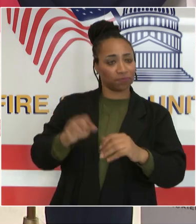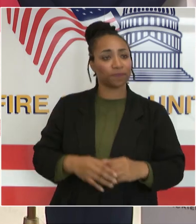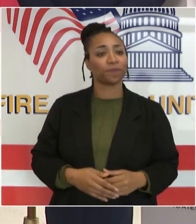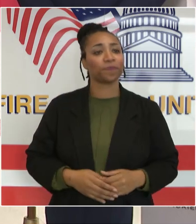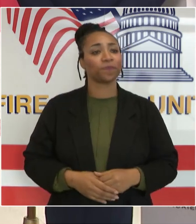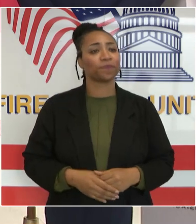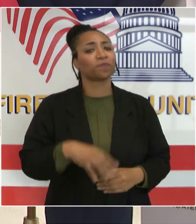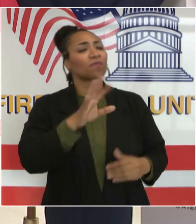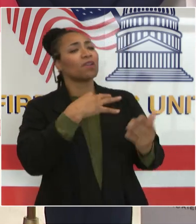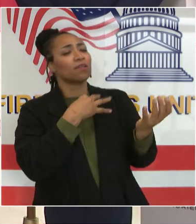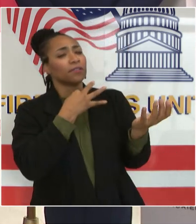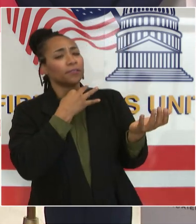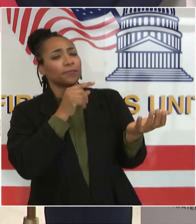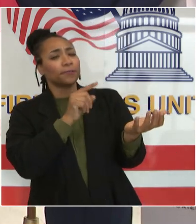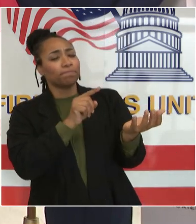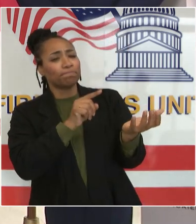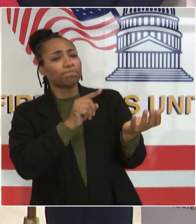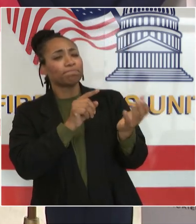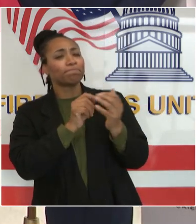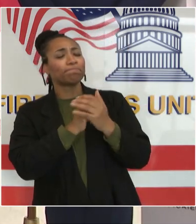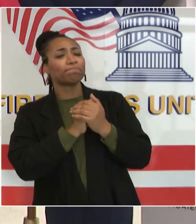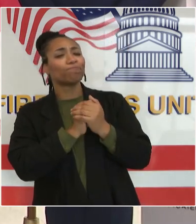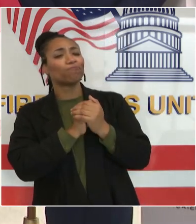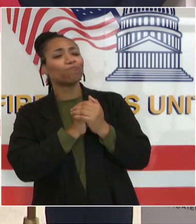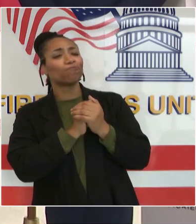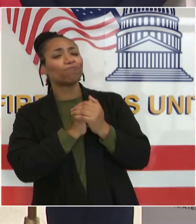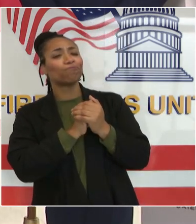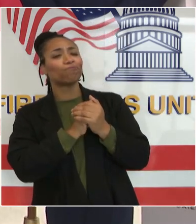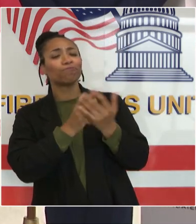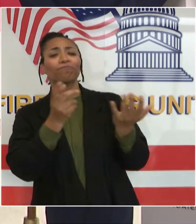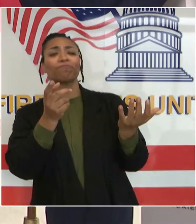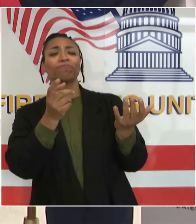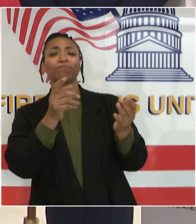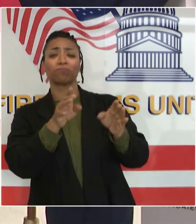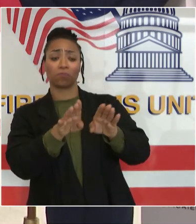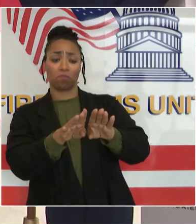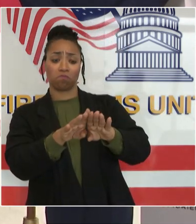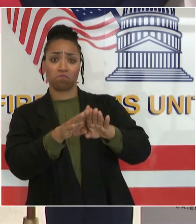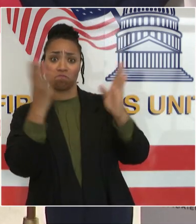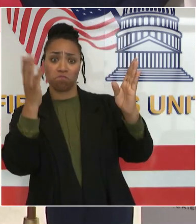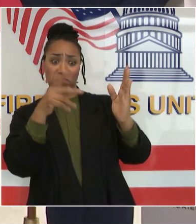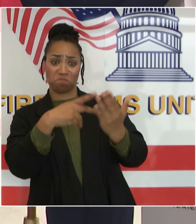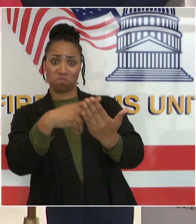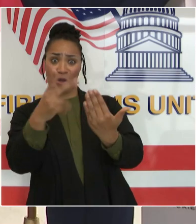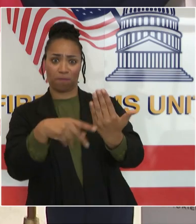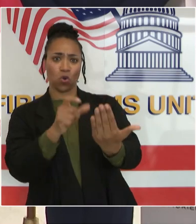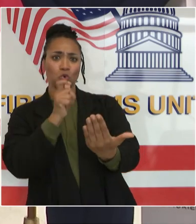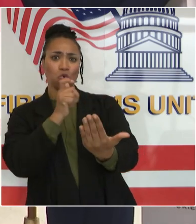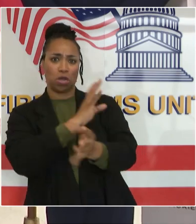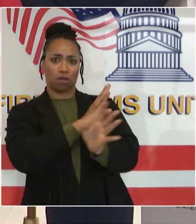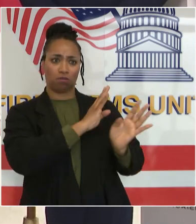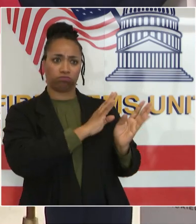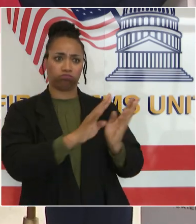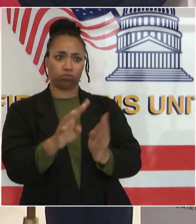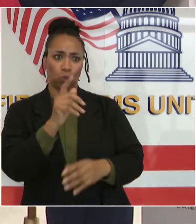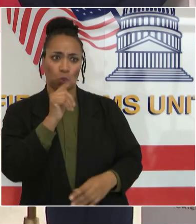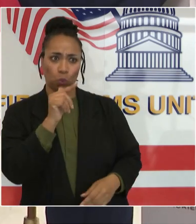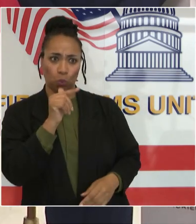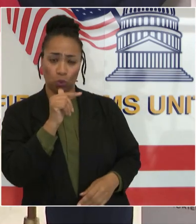Is there tuition? If so, who pays for that? And then my other question, is it a direct pipeline to DC